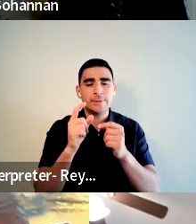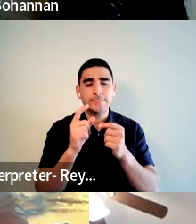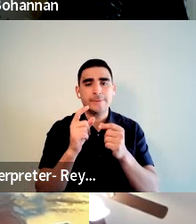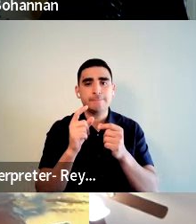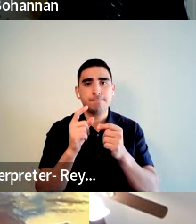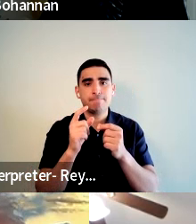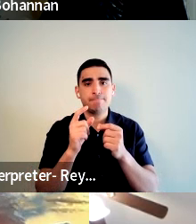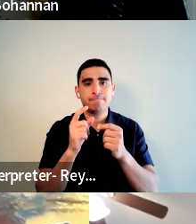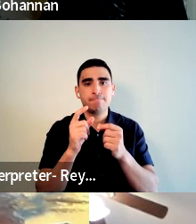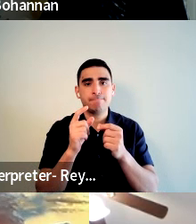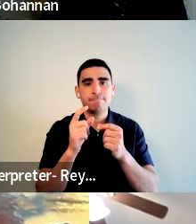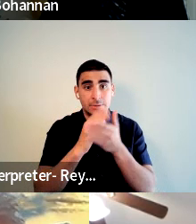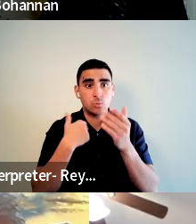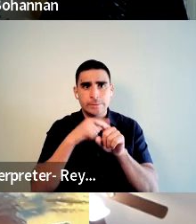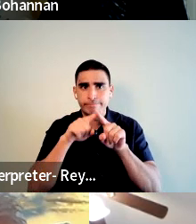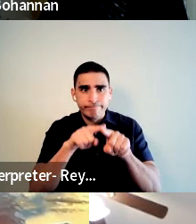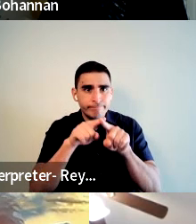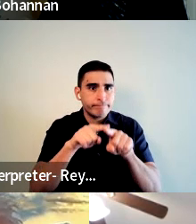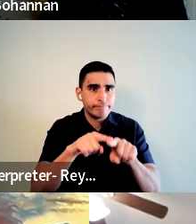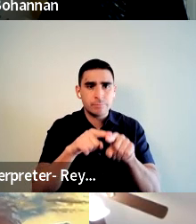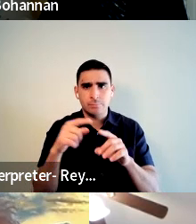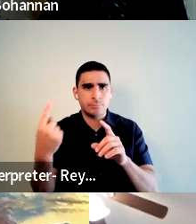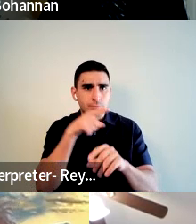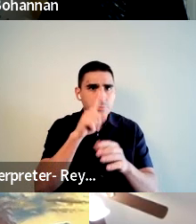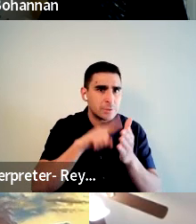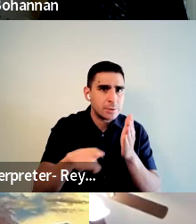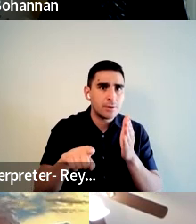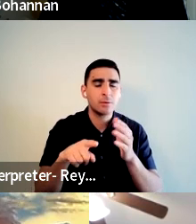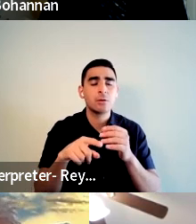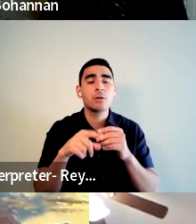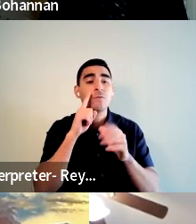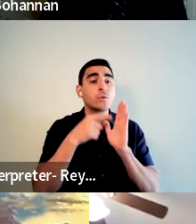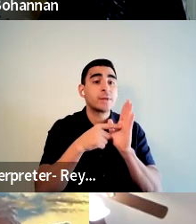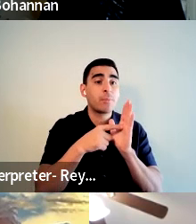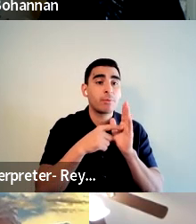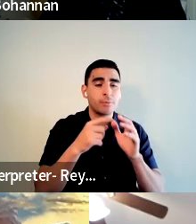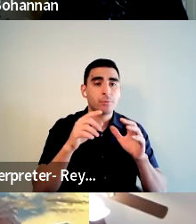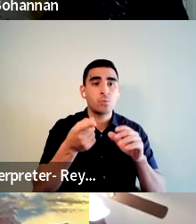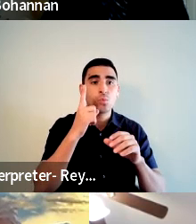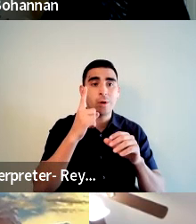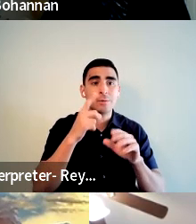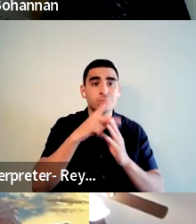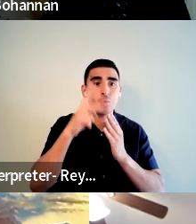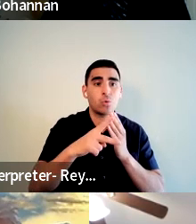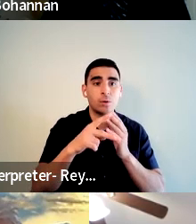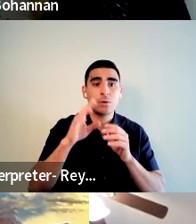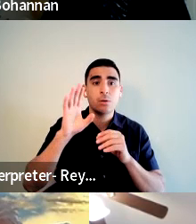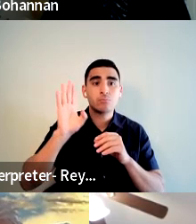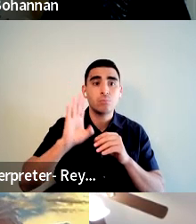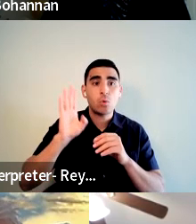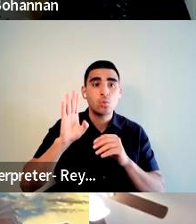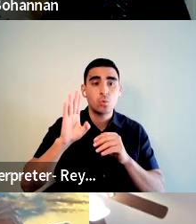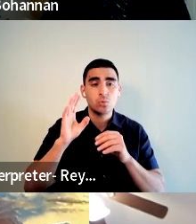we kept reaching back to was the Boulder Strong Resource Center that came out of the King